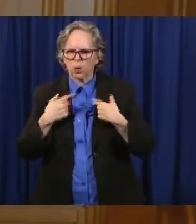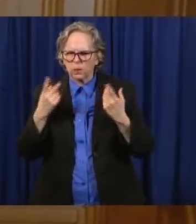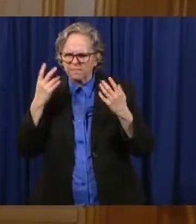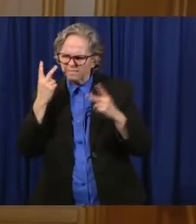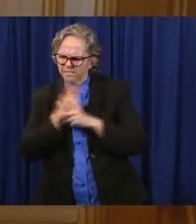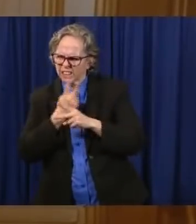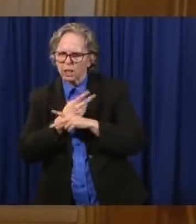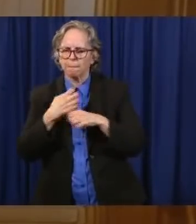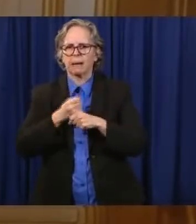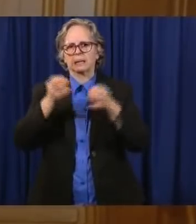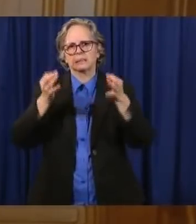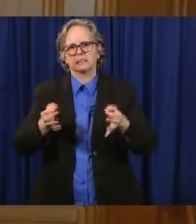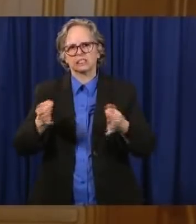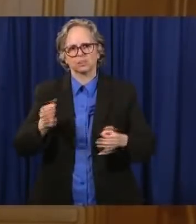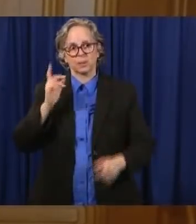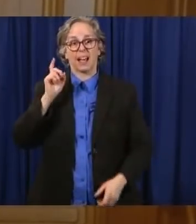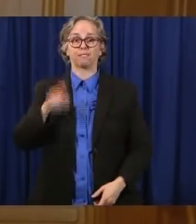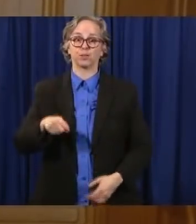Thank you.